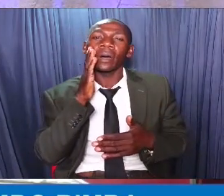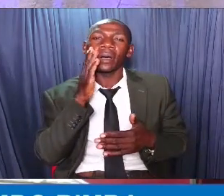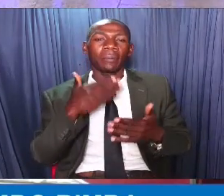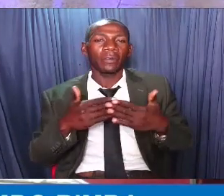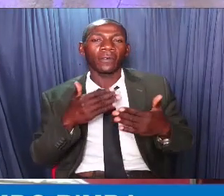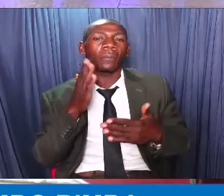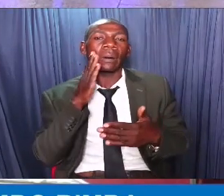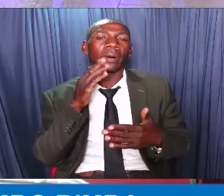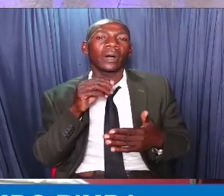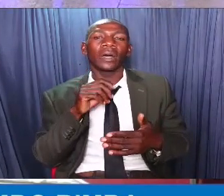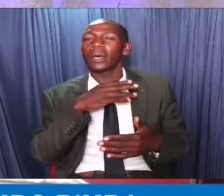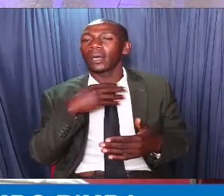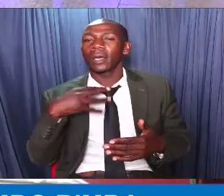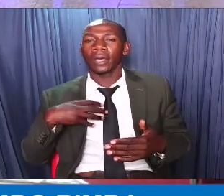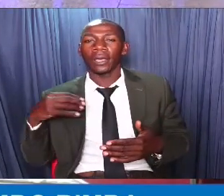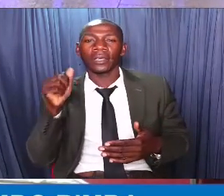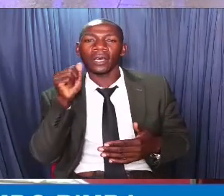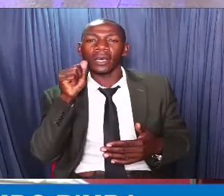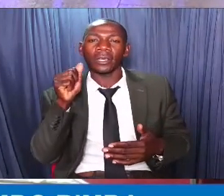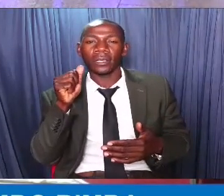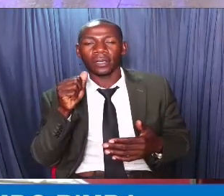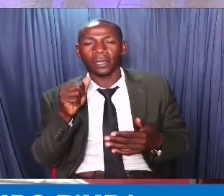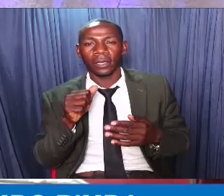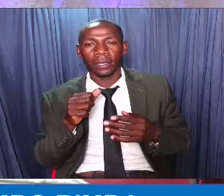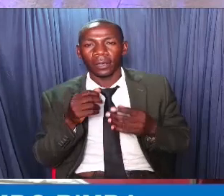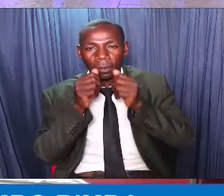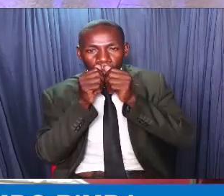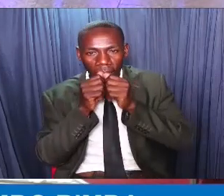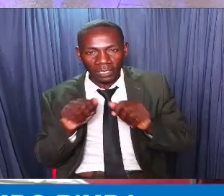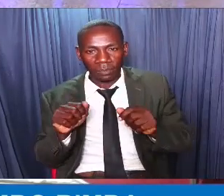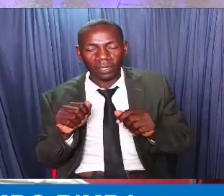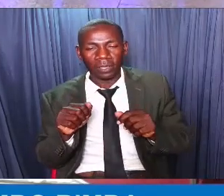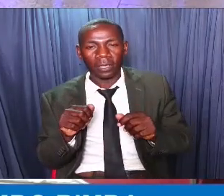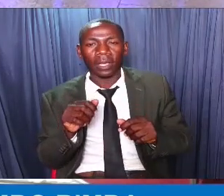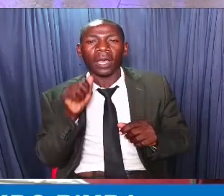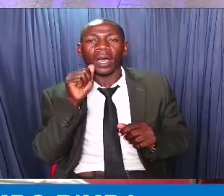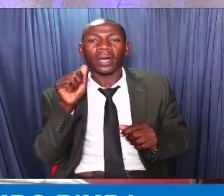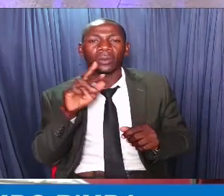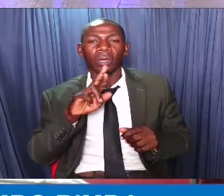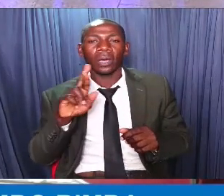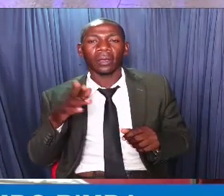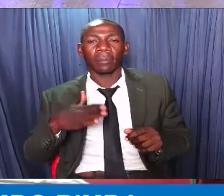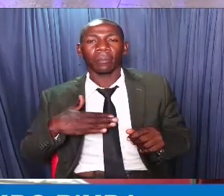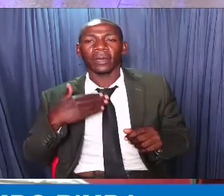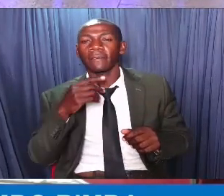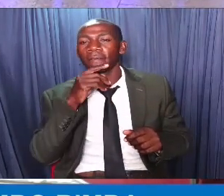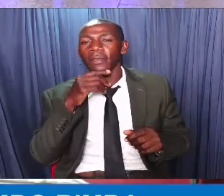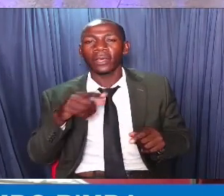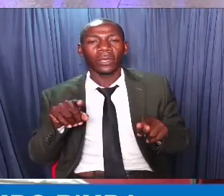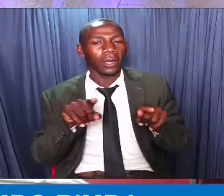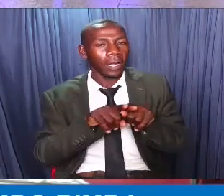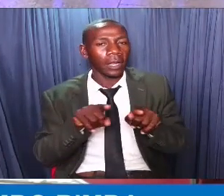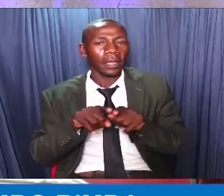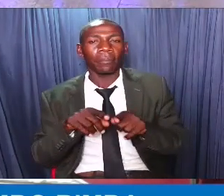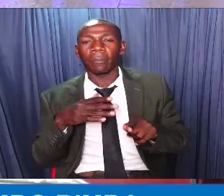before my mother nikawambia and my aunt. Nitemeeni mate mimi niliuzisha baba. I told them bless me. Na shangazi wewe ni baba yangu wewe. And aunt you are like my father. Si